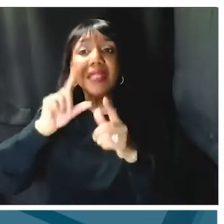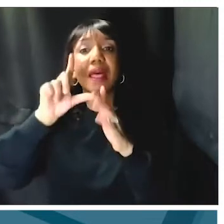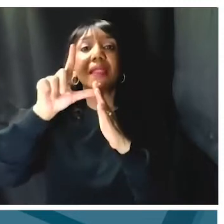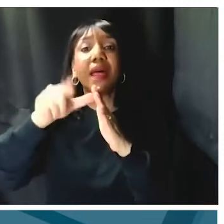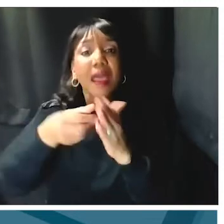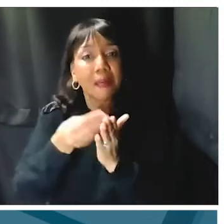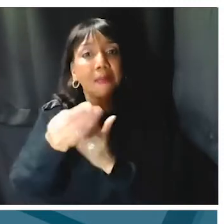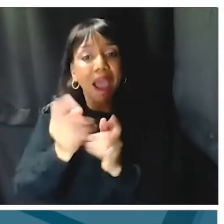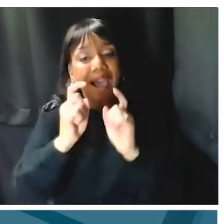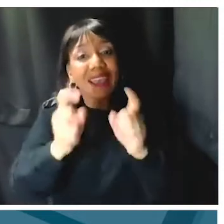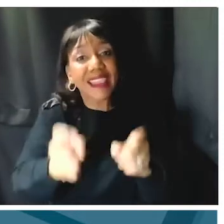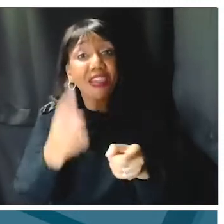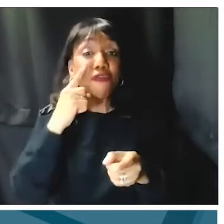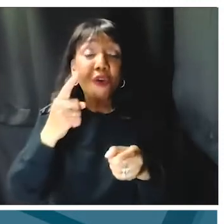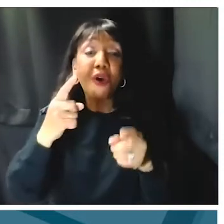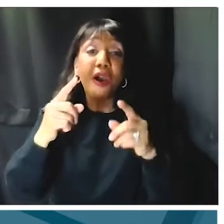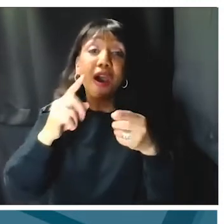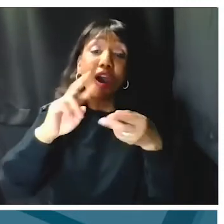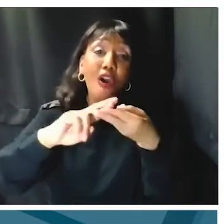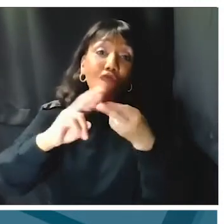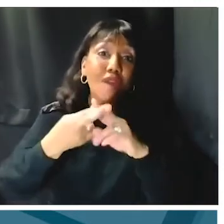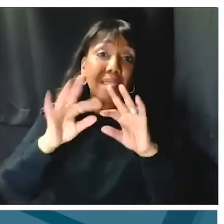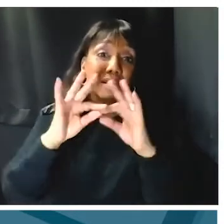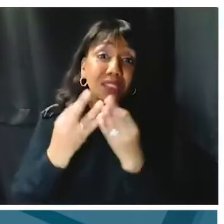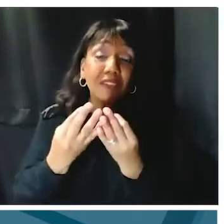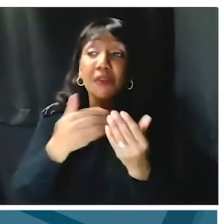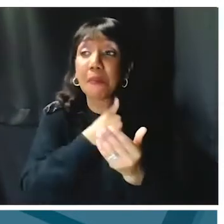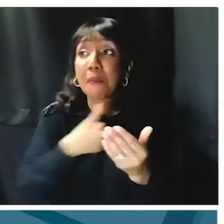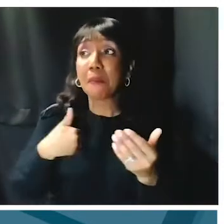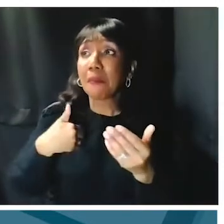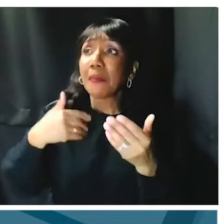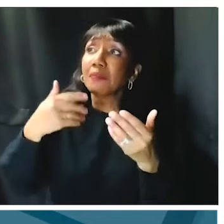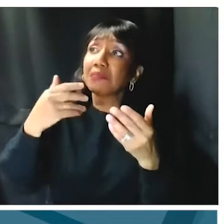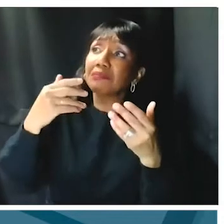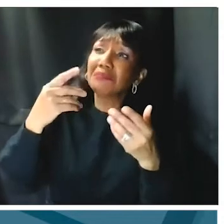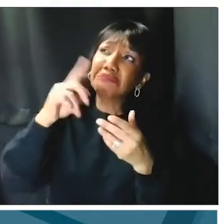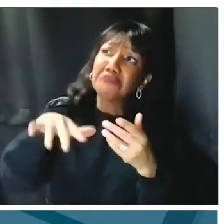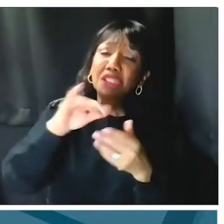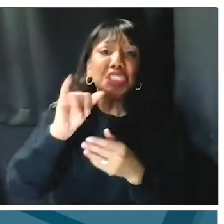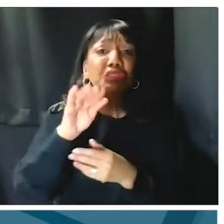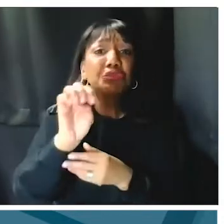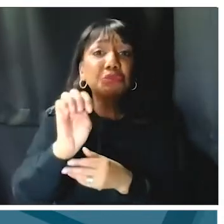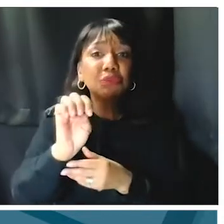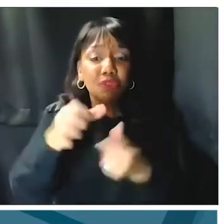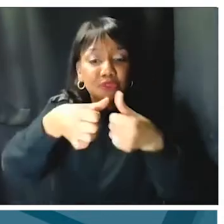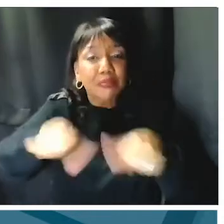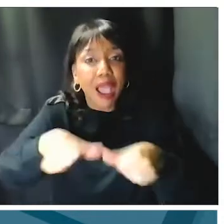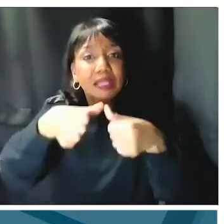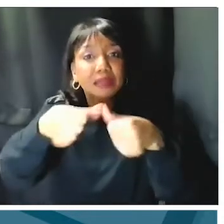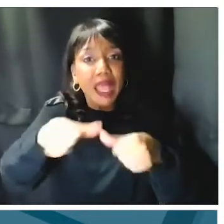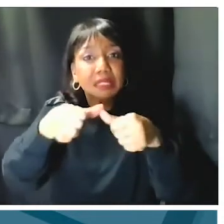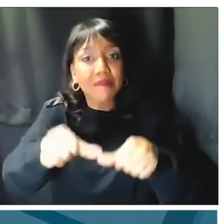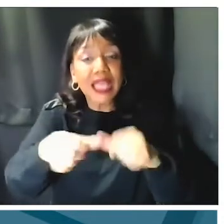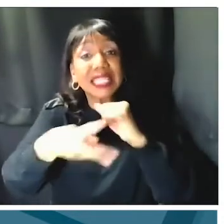until you have enough to buy a gift for a relative's birthday in June. You can make a deposit into a savings